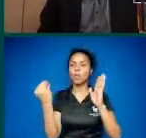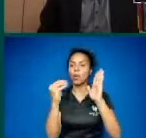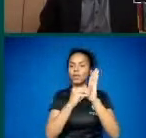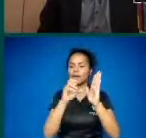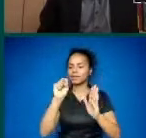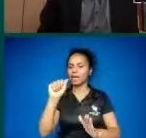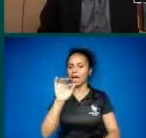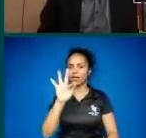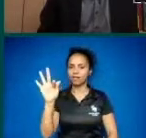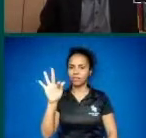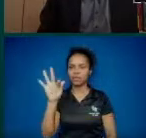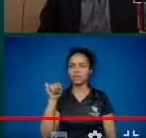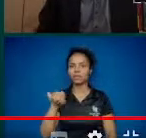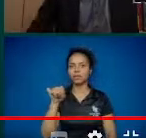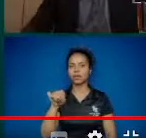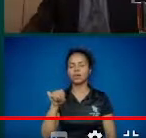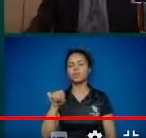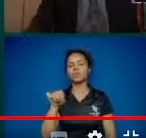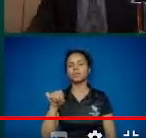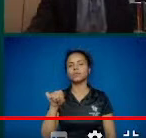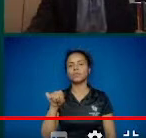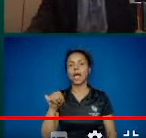presentation today.